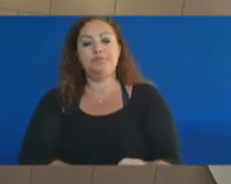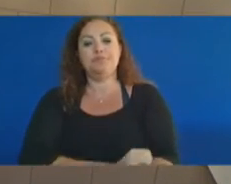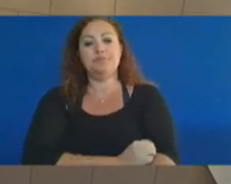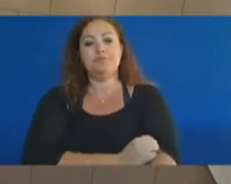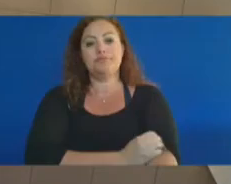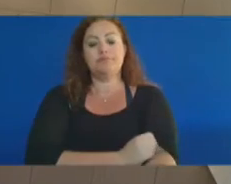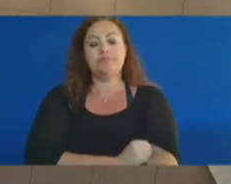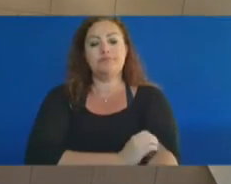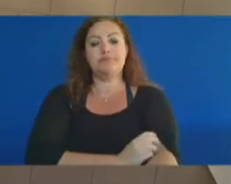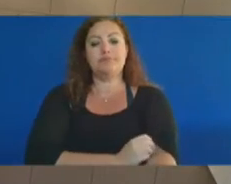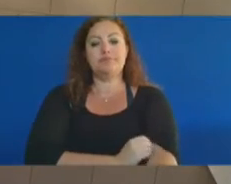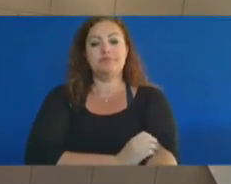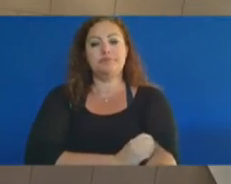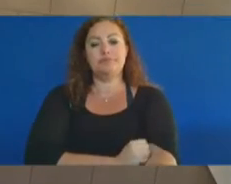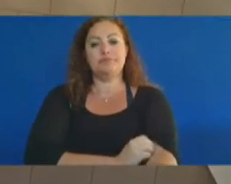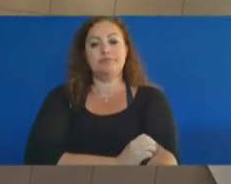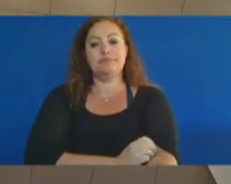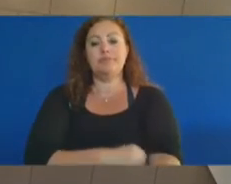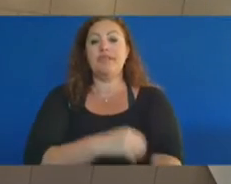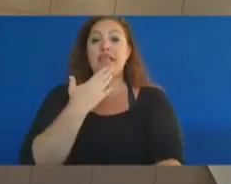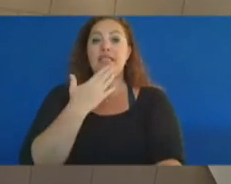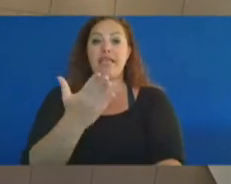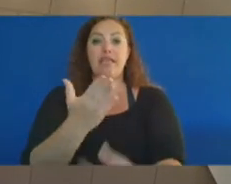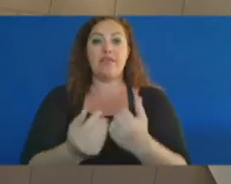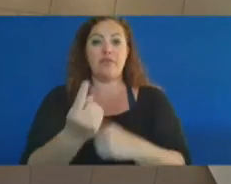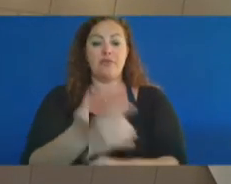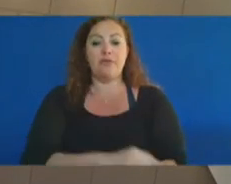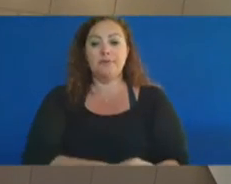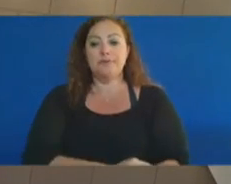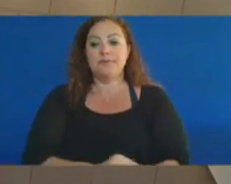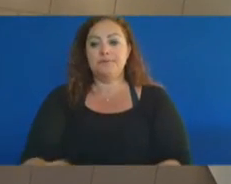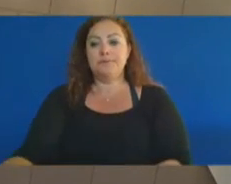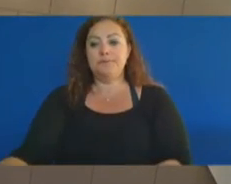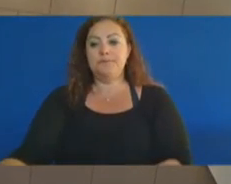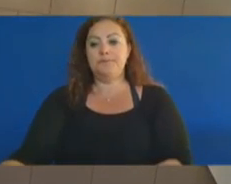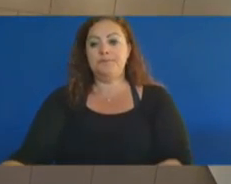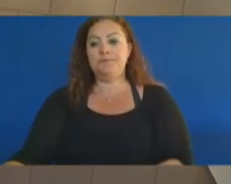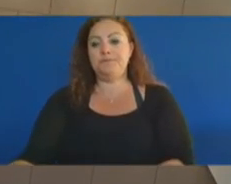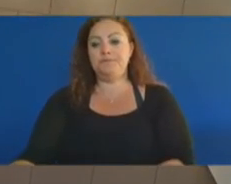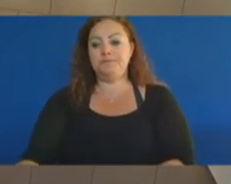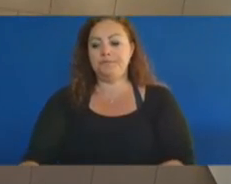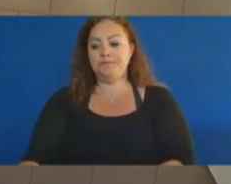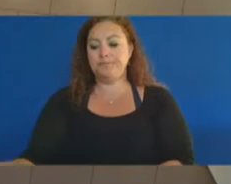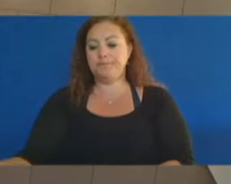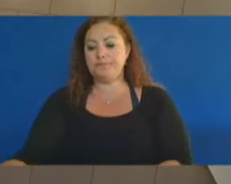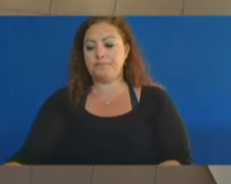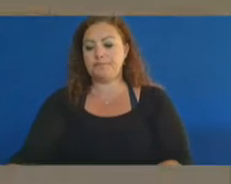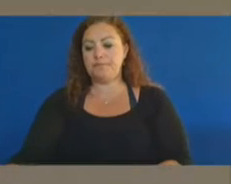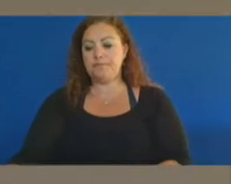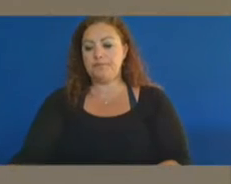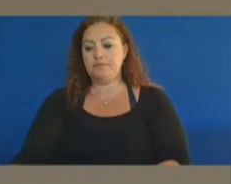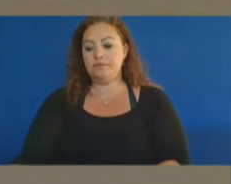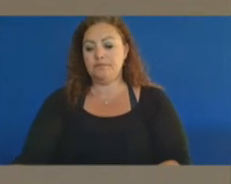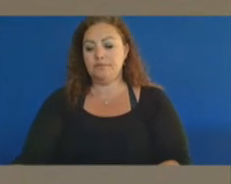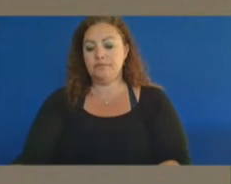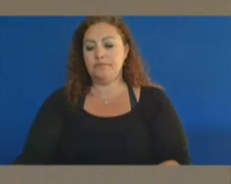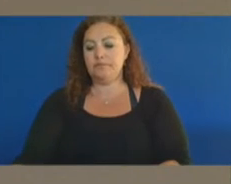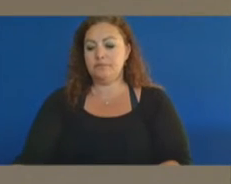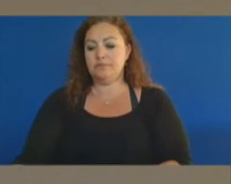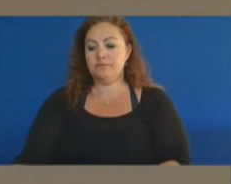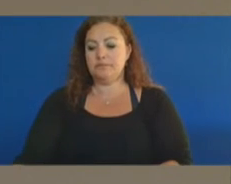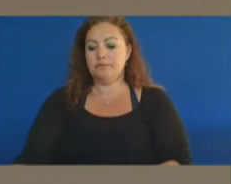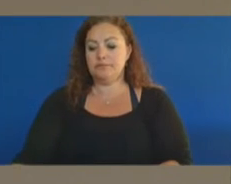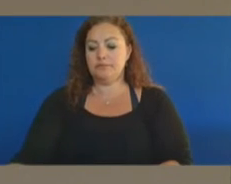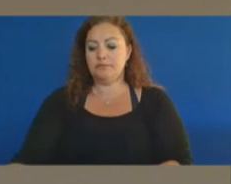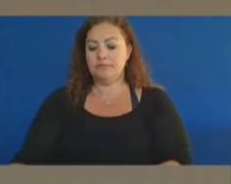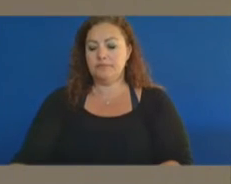thank you they call that speed so um as we begin this meeting I'd